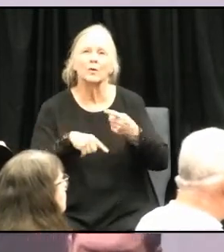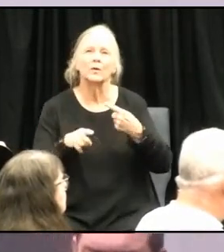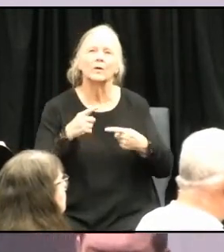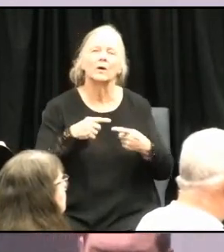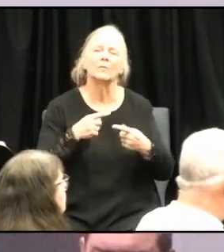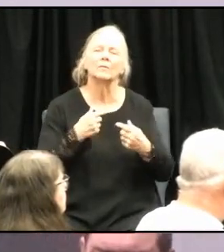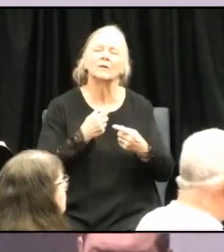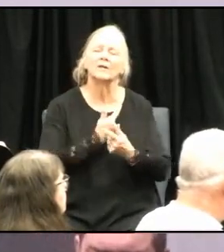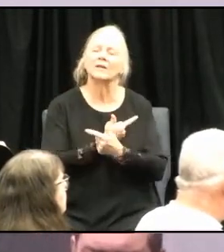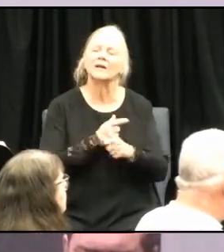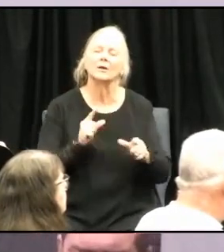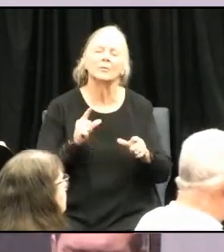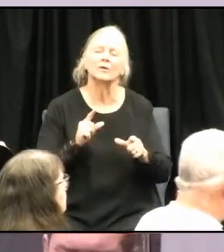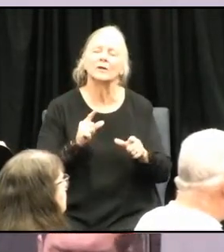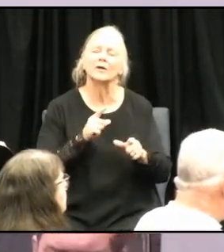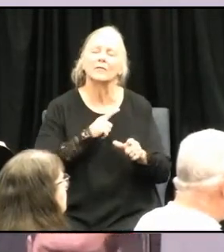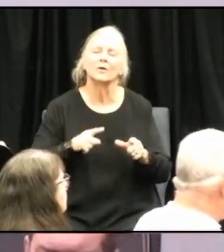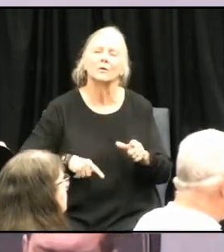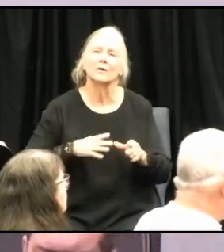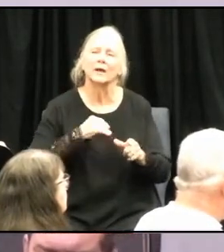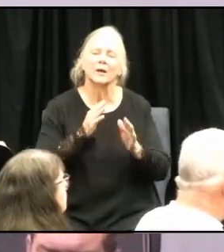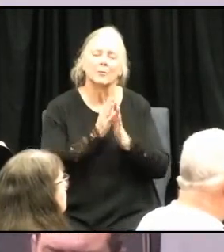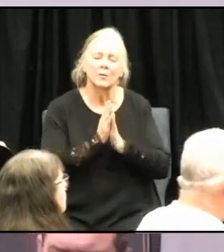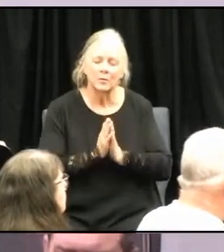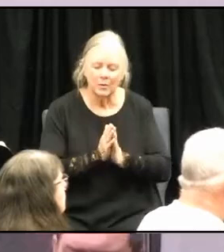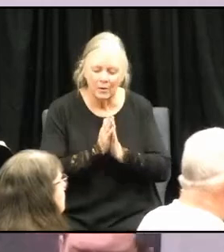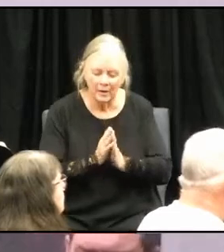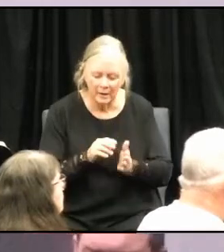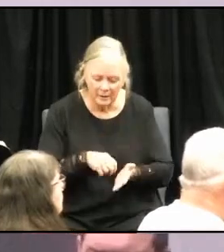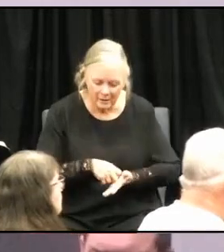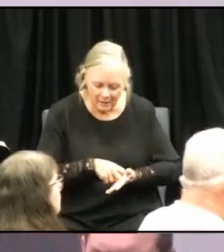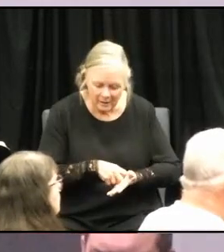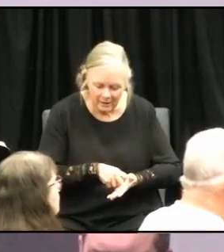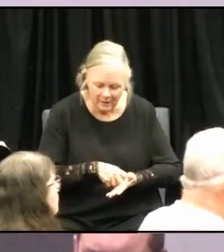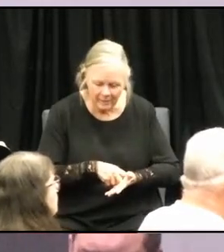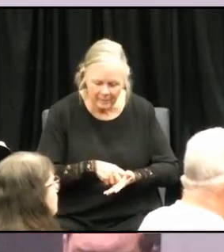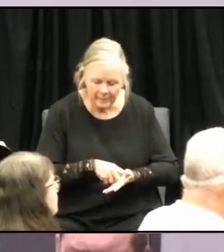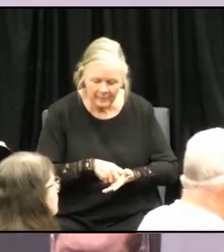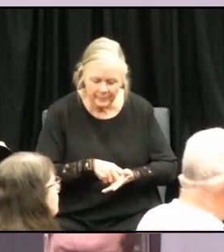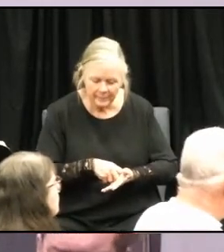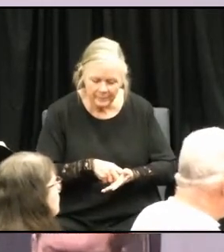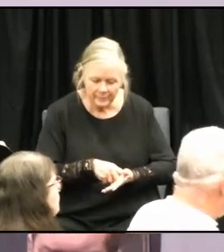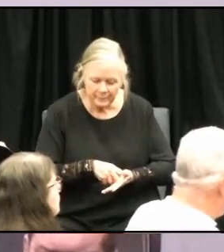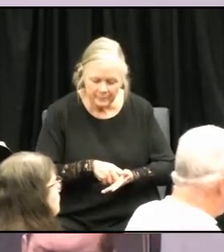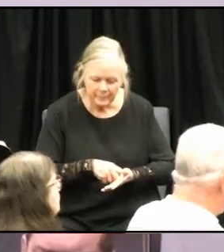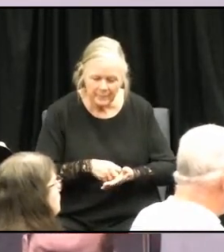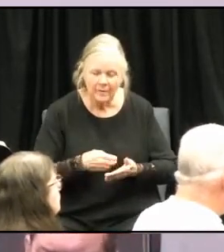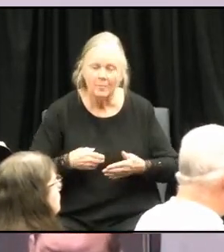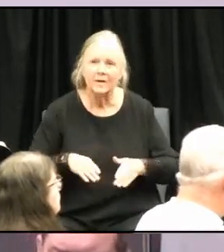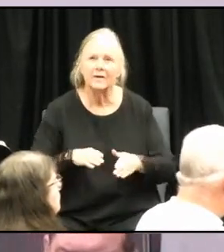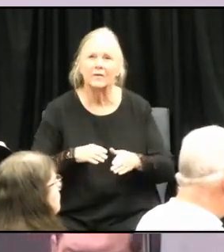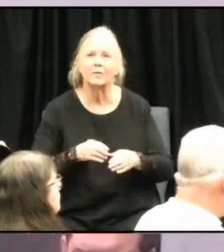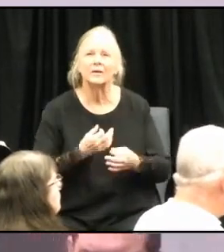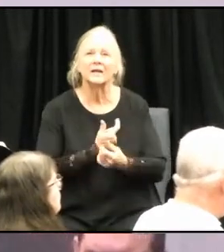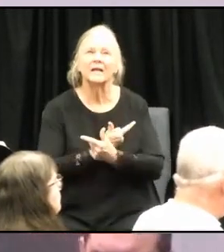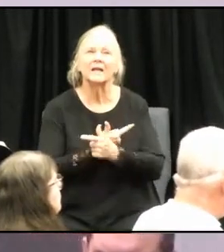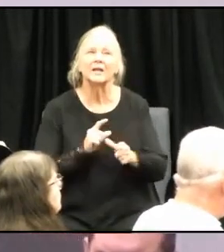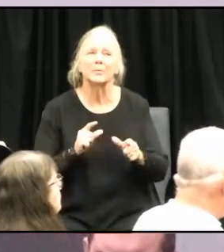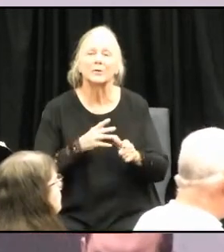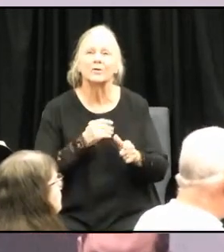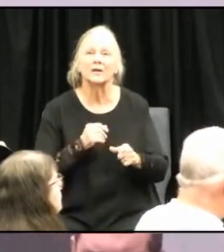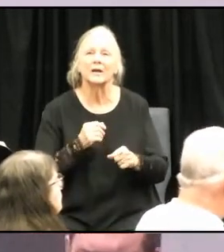Lord and pray for whatever need they're praying about, whatever reason they're being moved to come and pray, may there be liberty